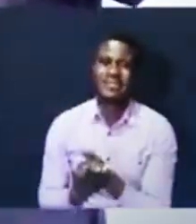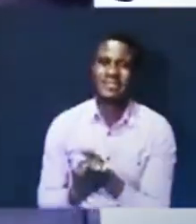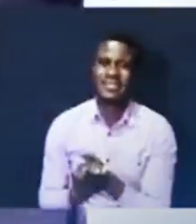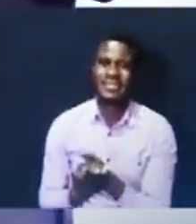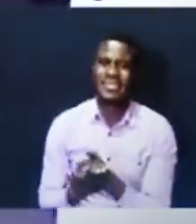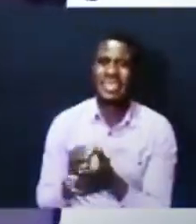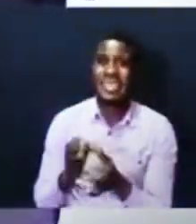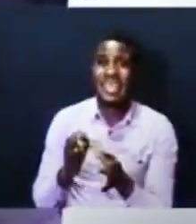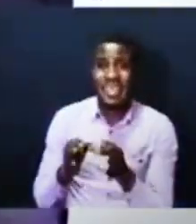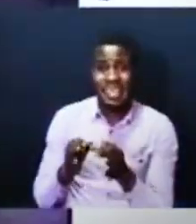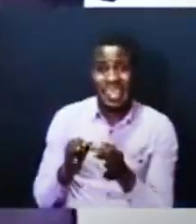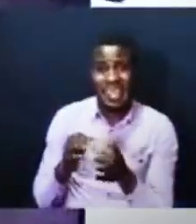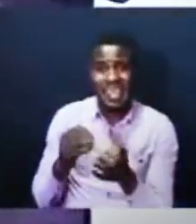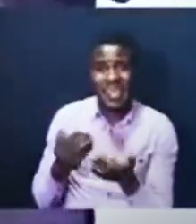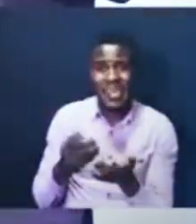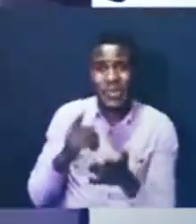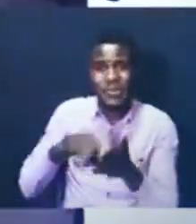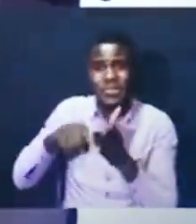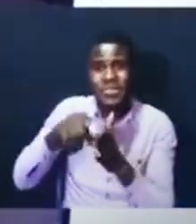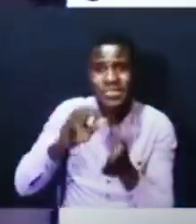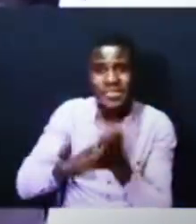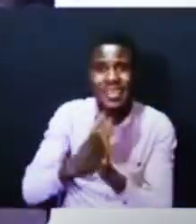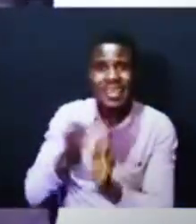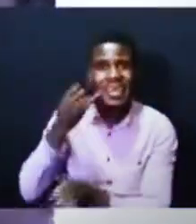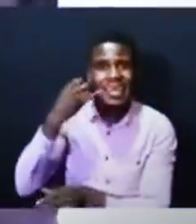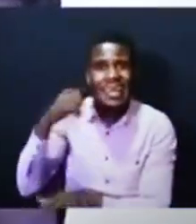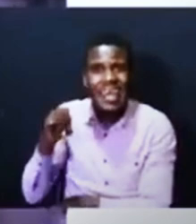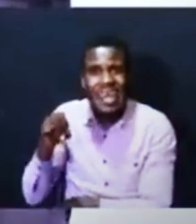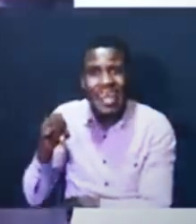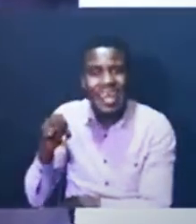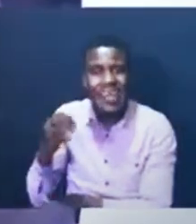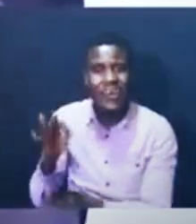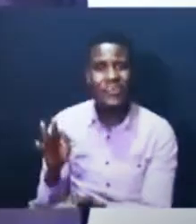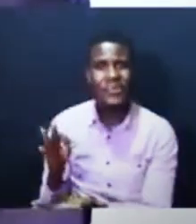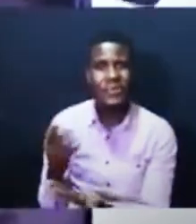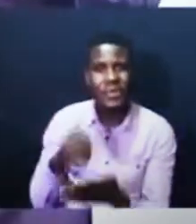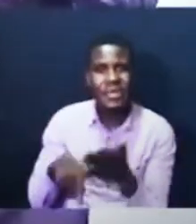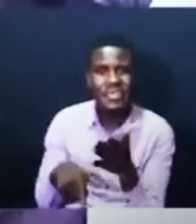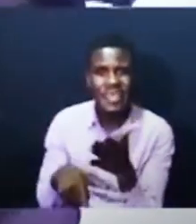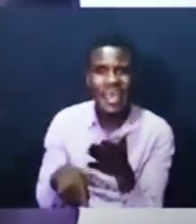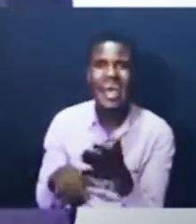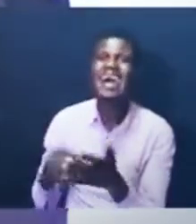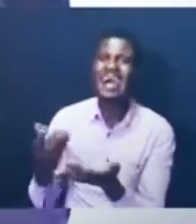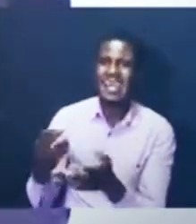we should be jealous over, let us be jealous over the name of Christ.